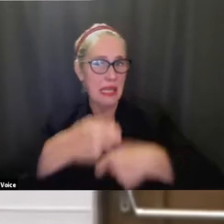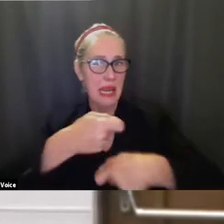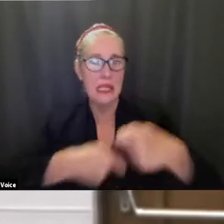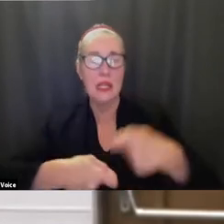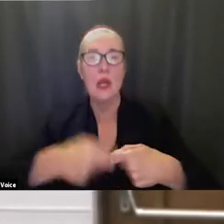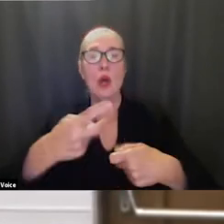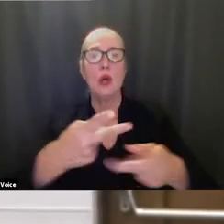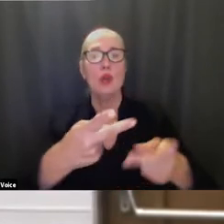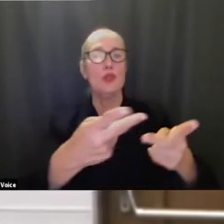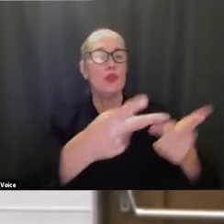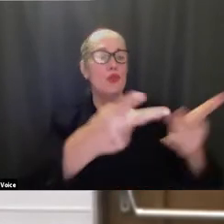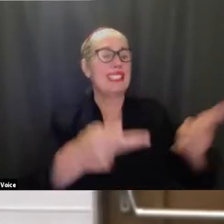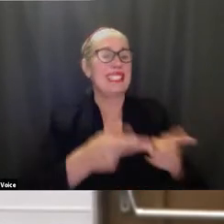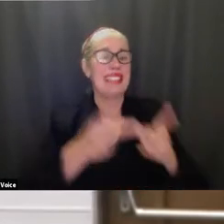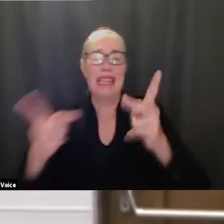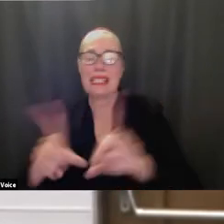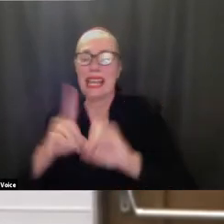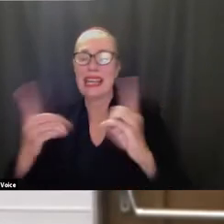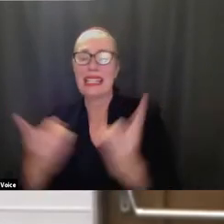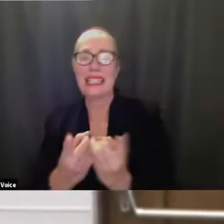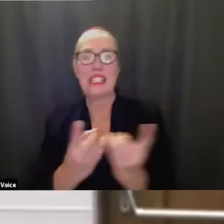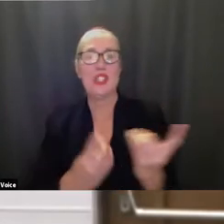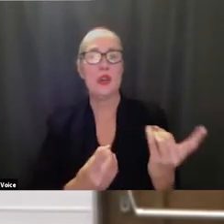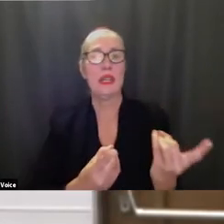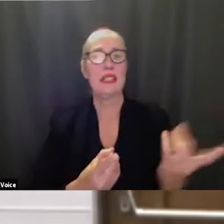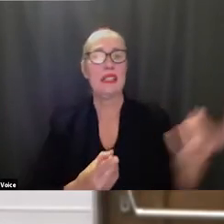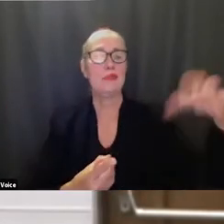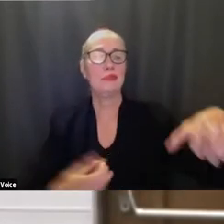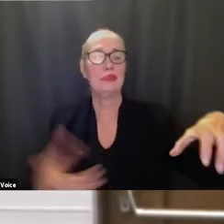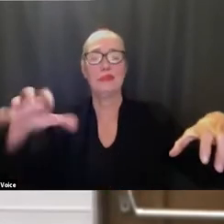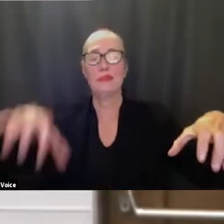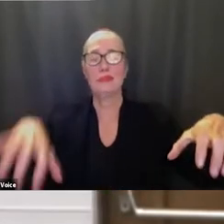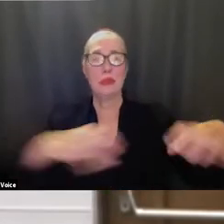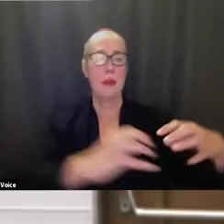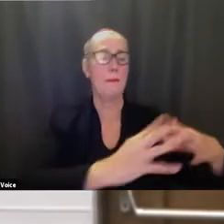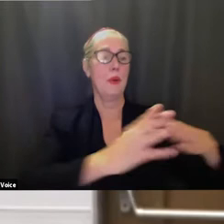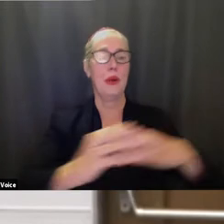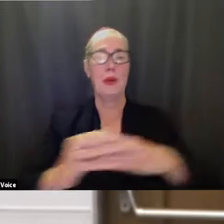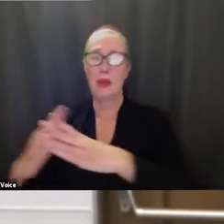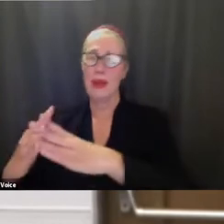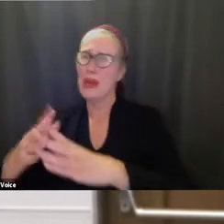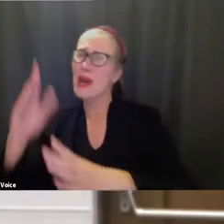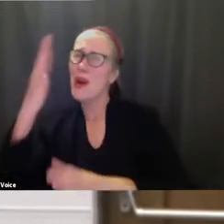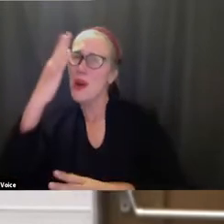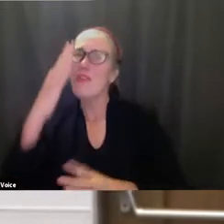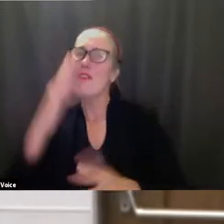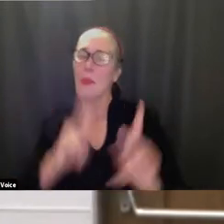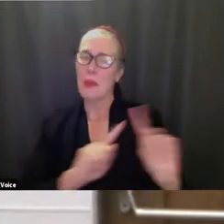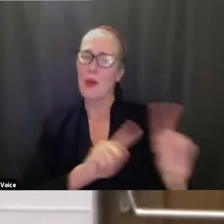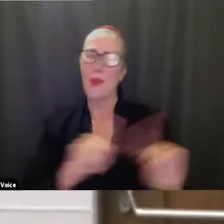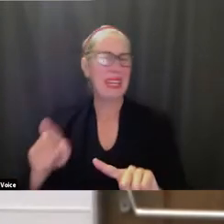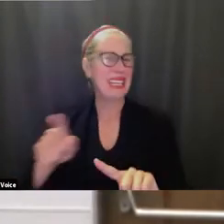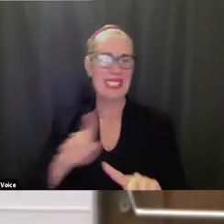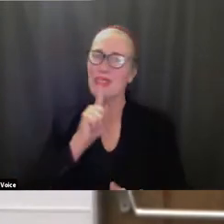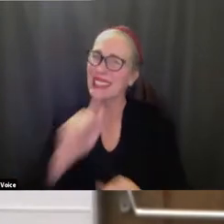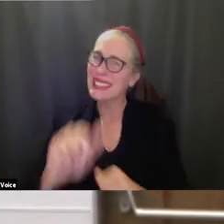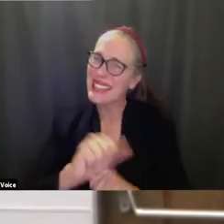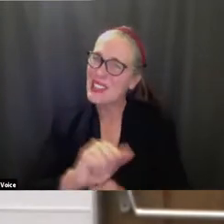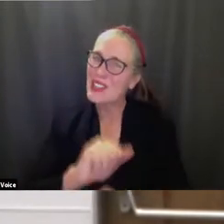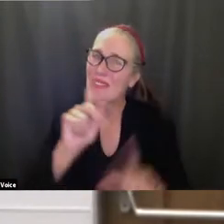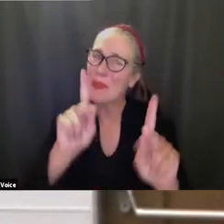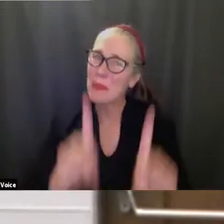sites within the district where people can to go because it really is dangerous to have symptomatic individuals come into the